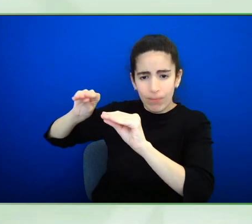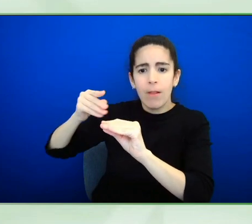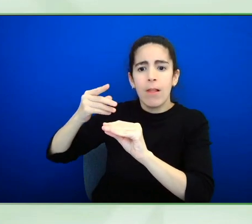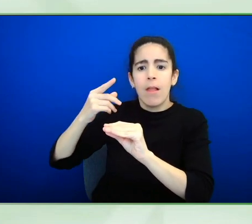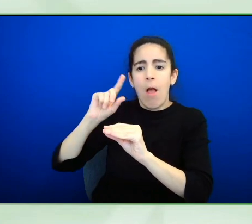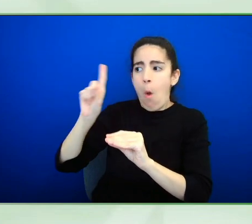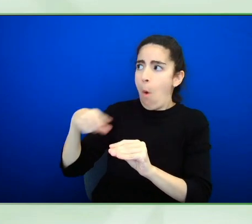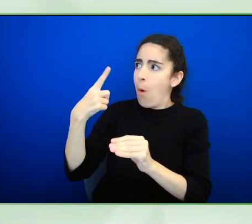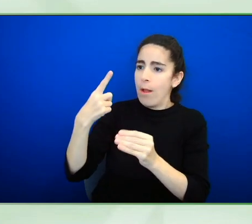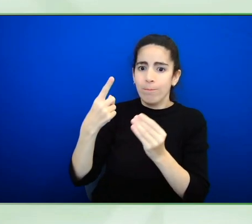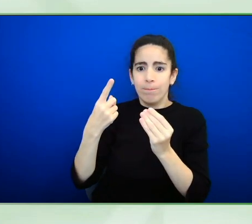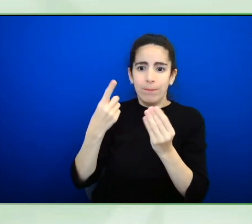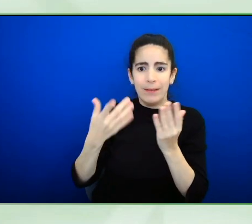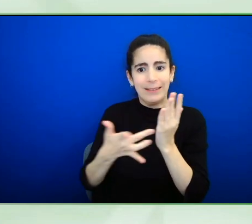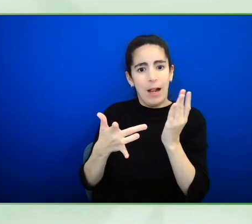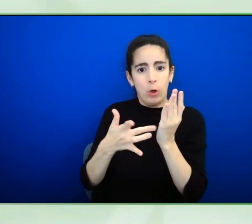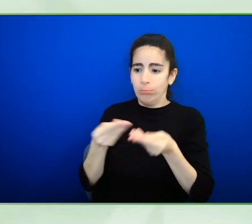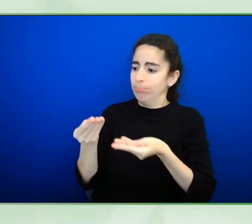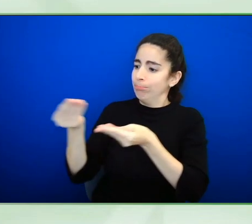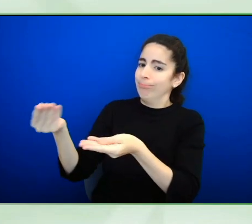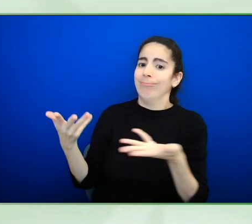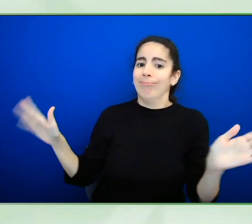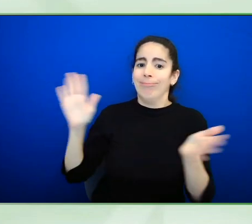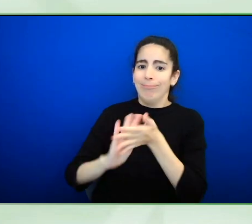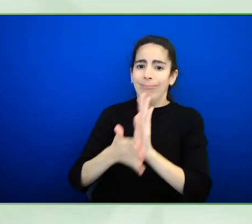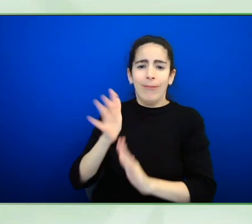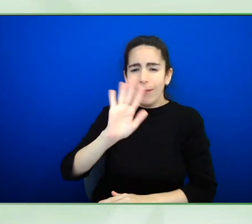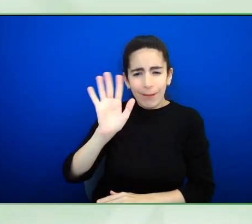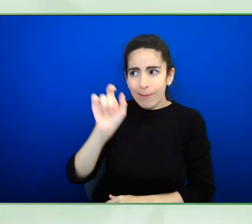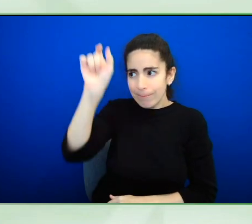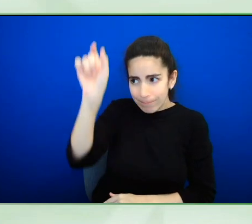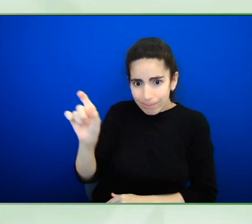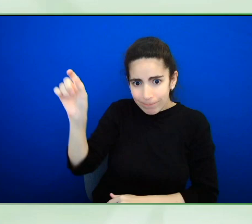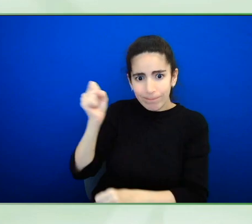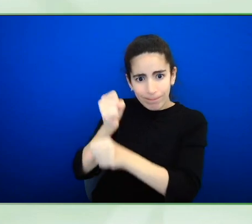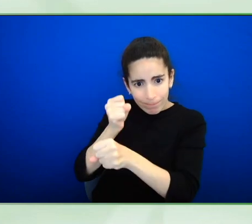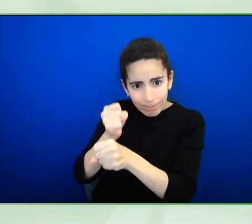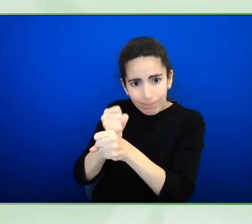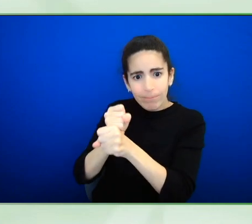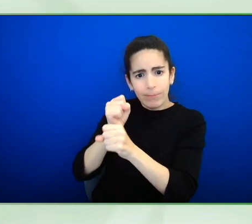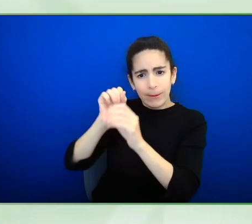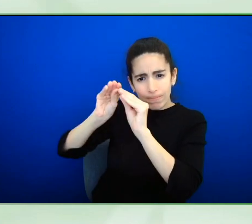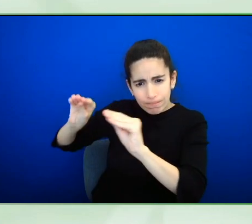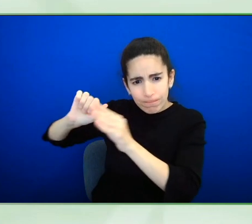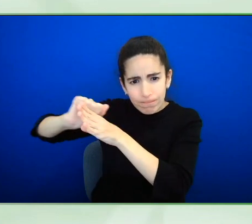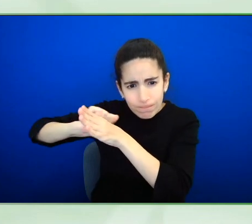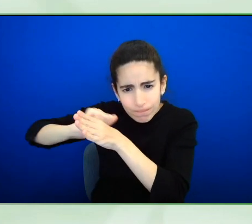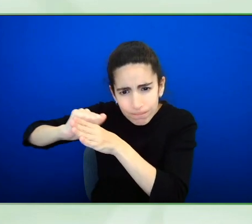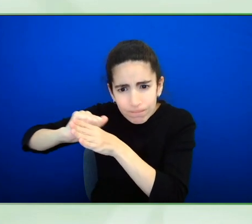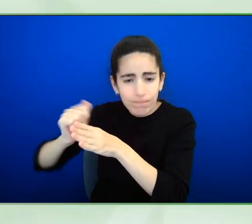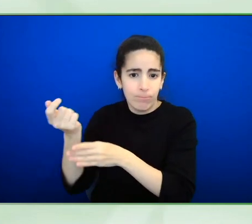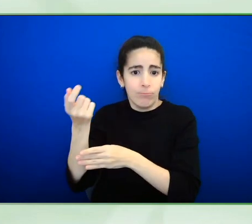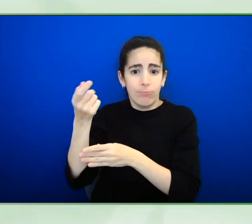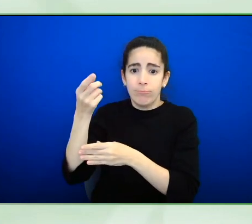also providing them the trained human resource, in addition to ophthalmologists, trained optometrists, trained